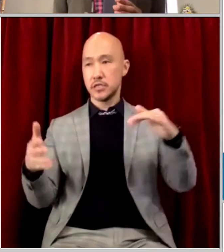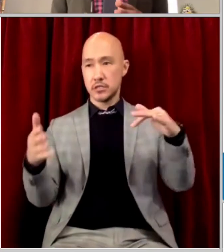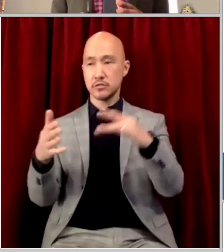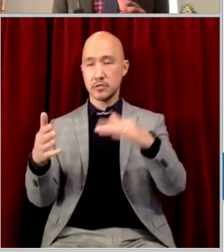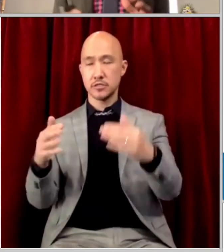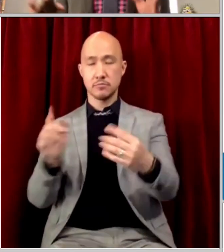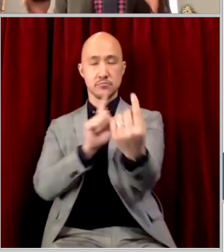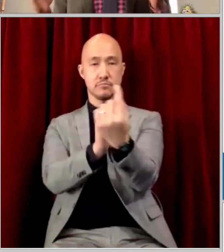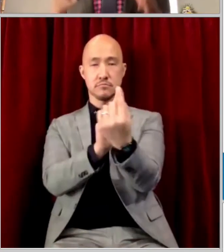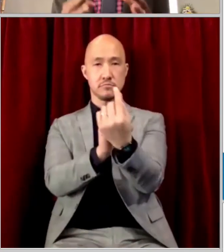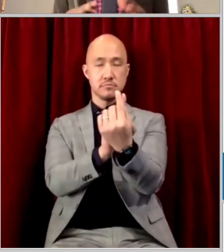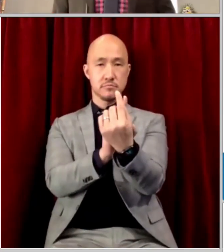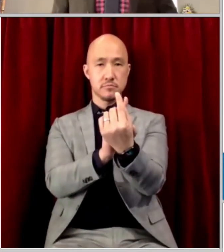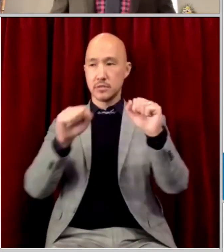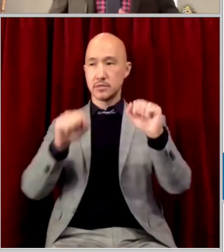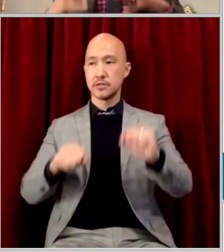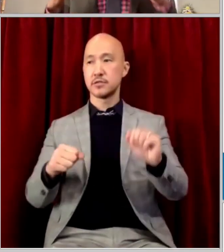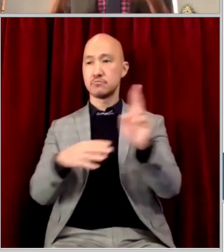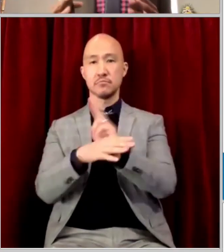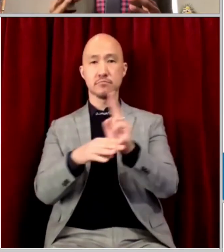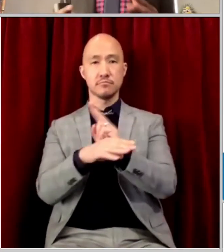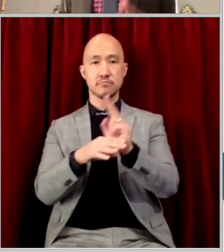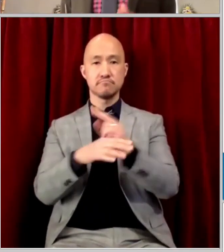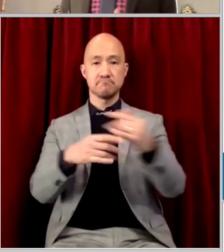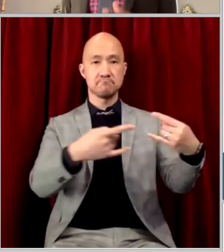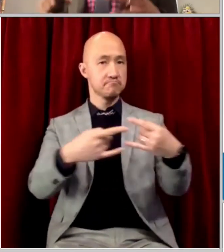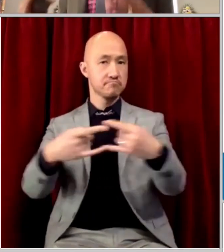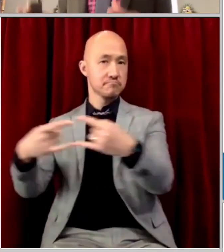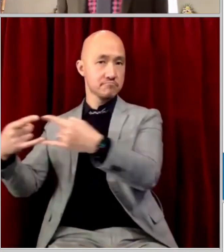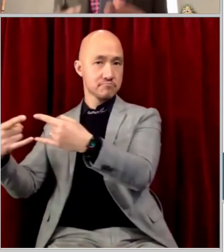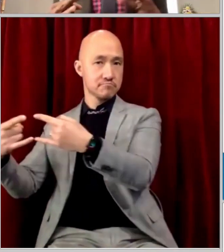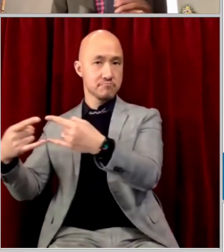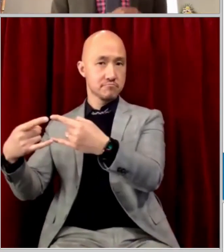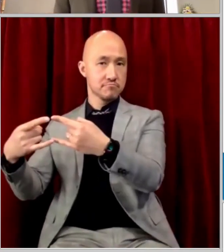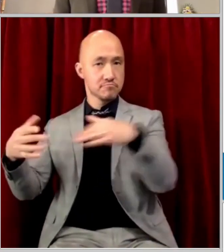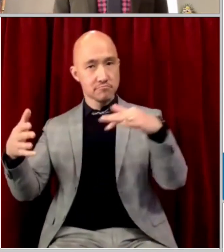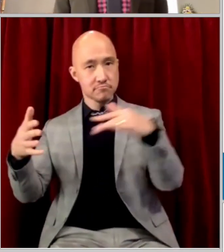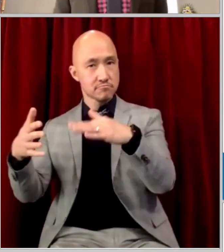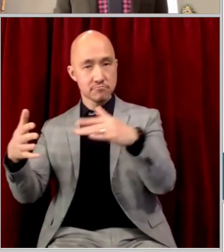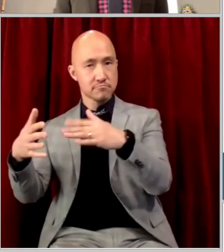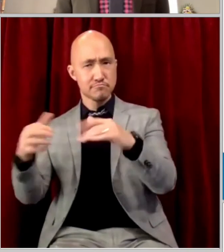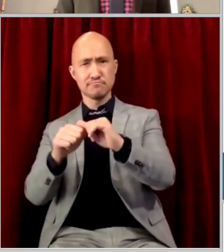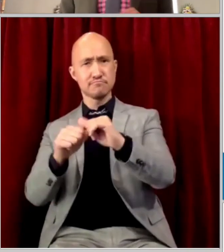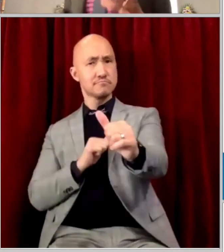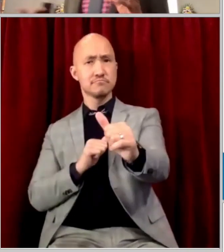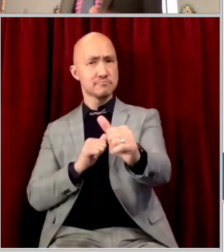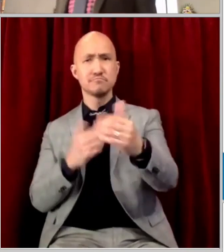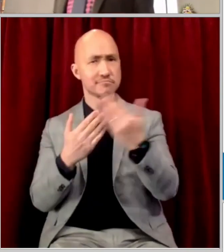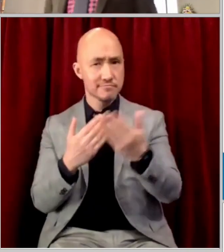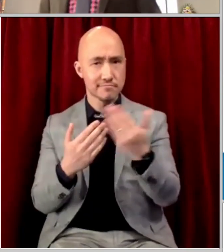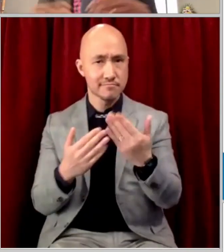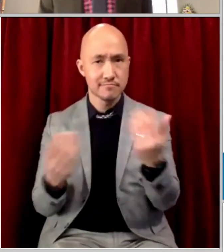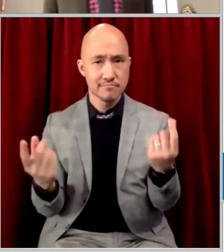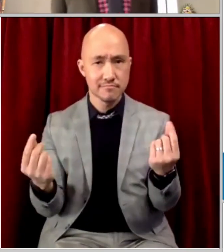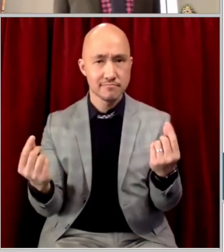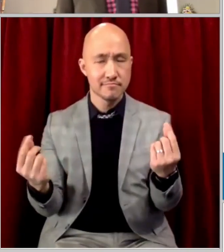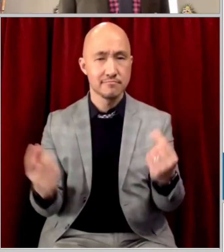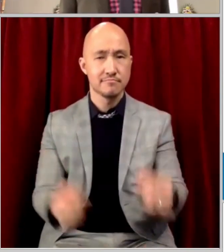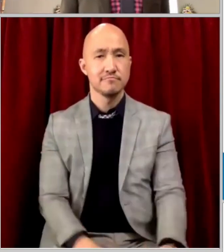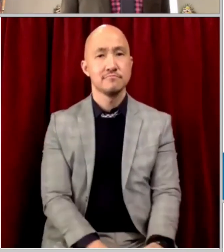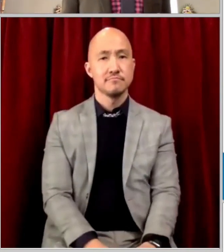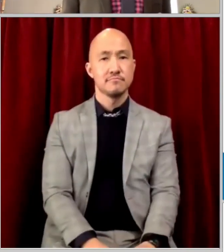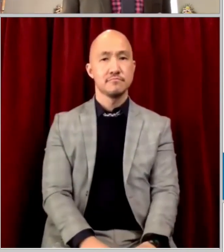most important thing is that we sit down and we just take a look at what the Bible has to say. The Bible itself is a